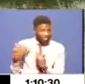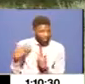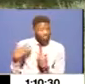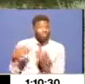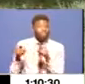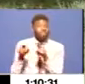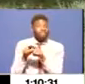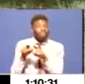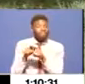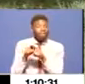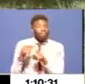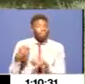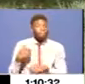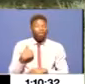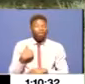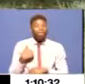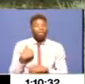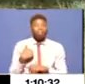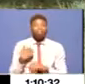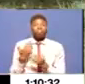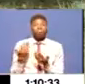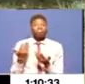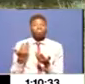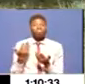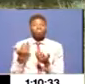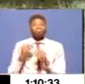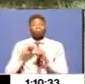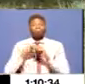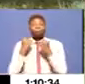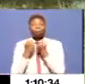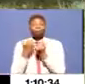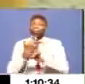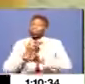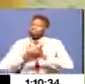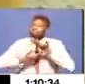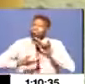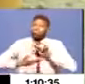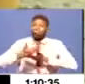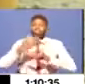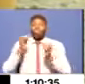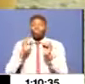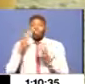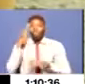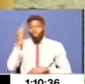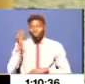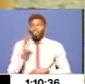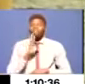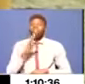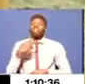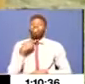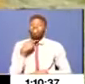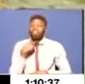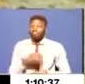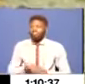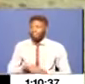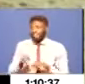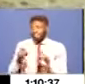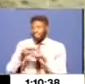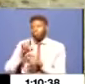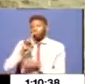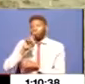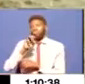I was not so social because of the stammering. Just like Dominic, his childhood was not